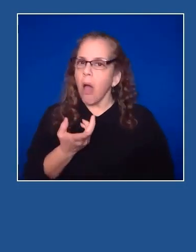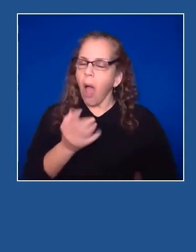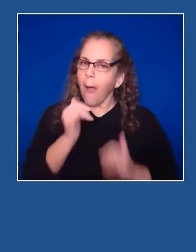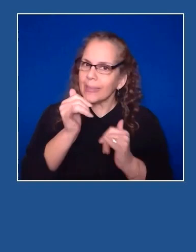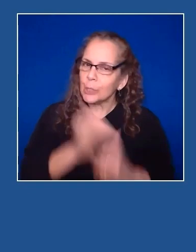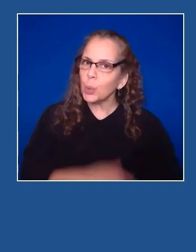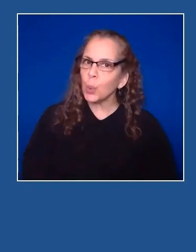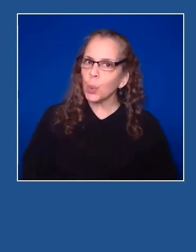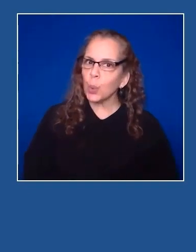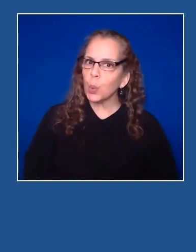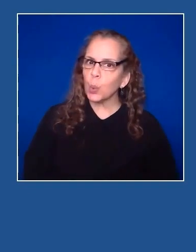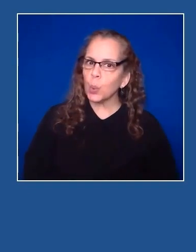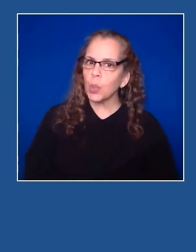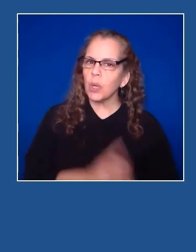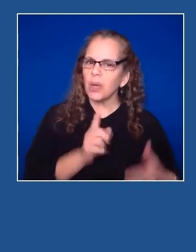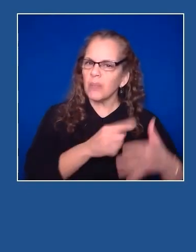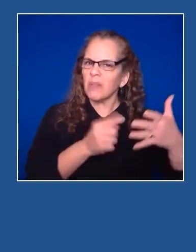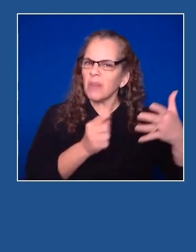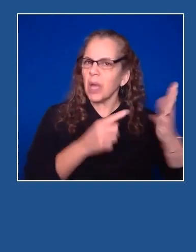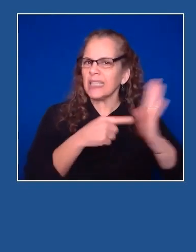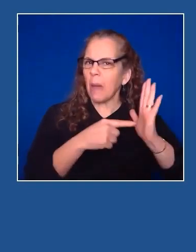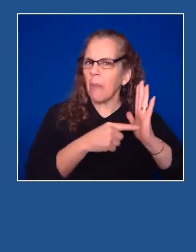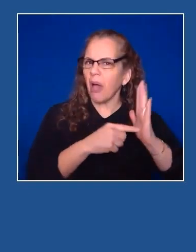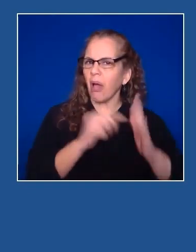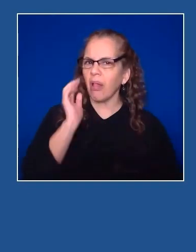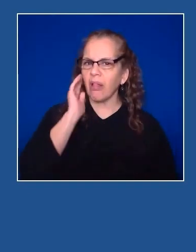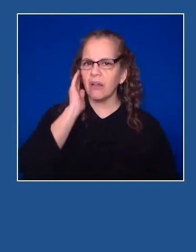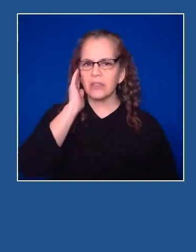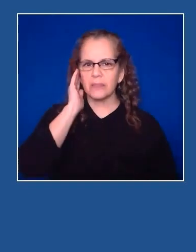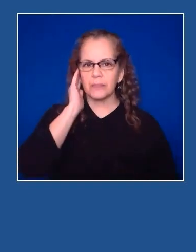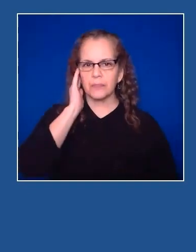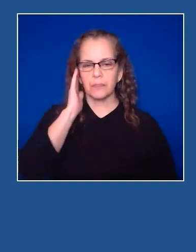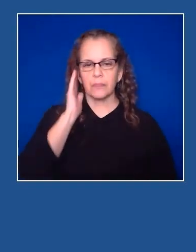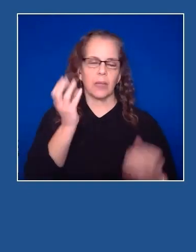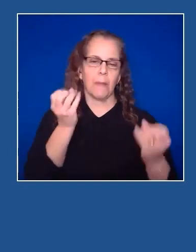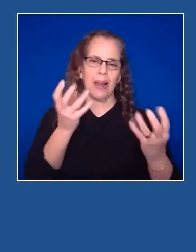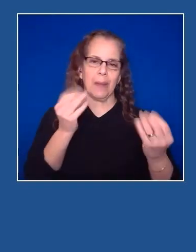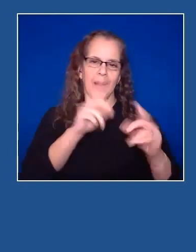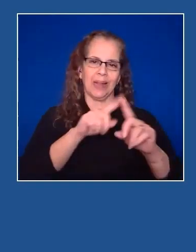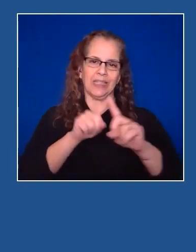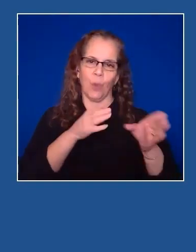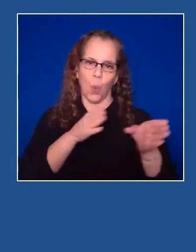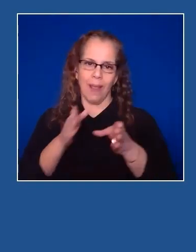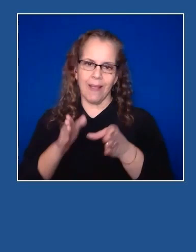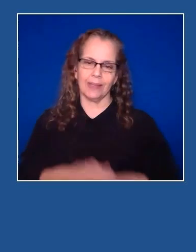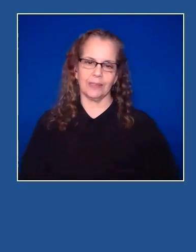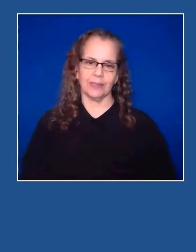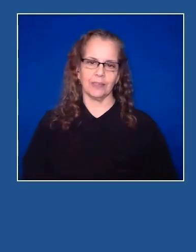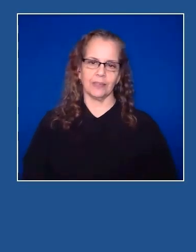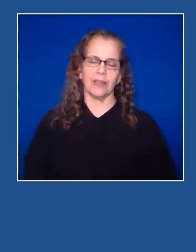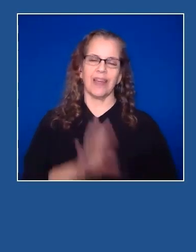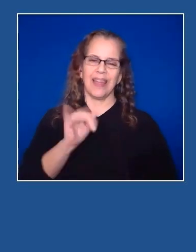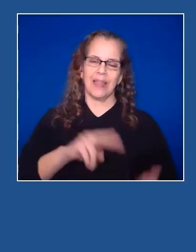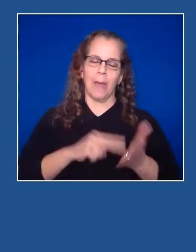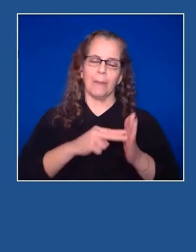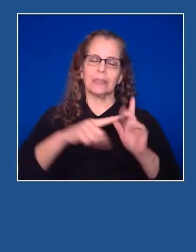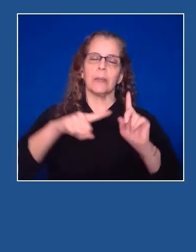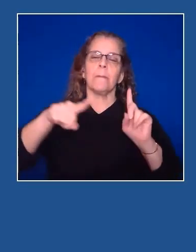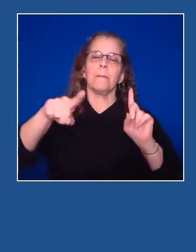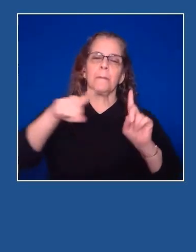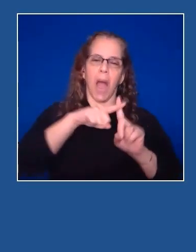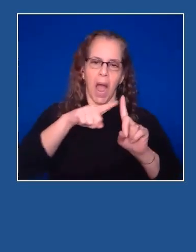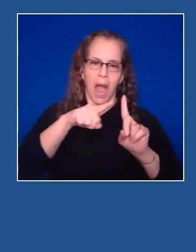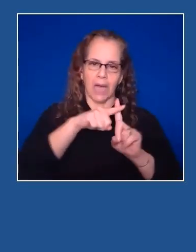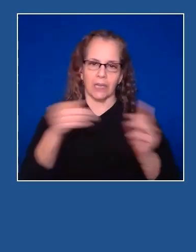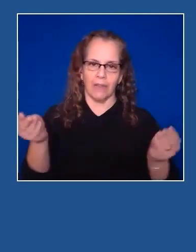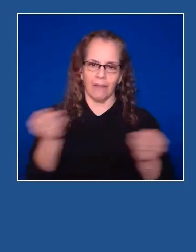me too. And let's do what's needed. There are many ways to do this. This is, of course, positive reciprocity. We've turned